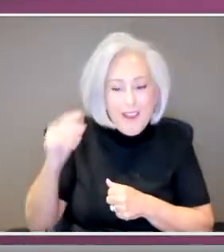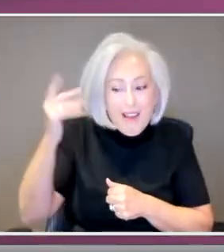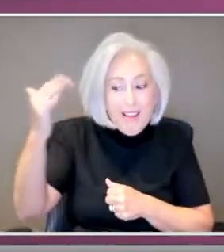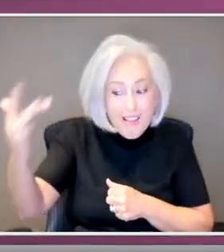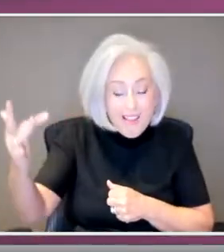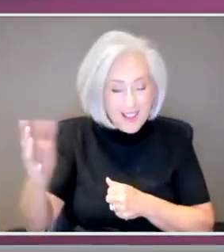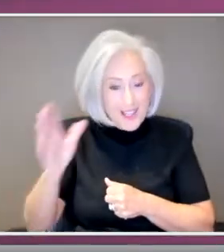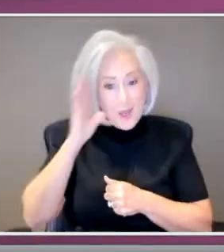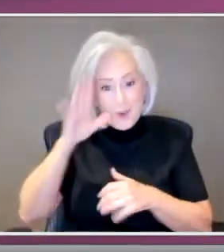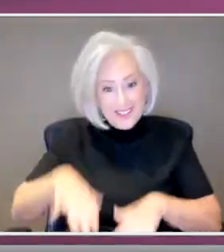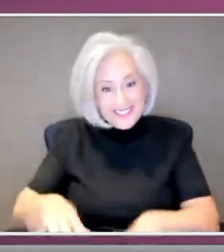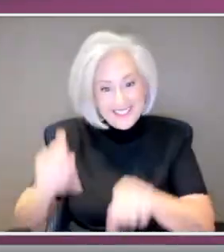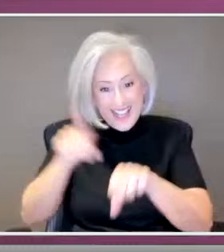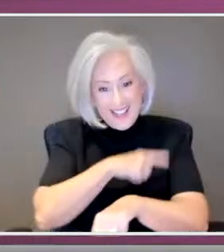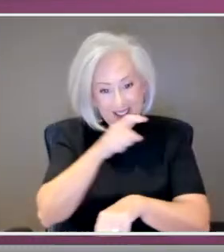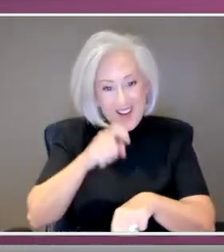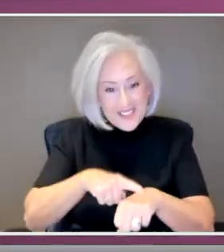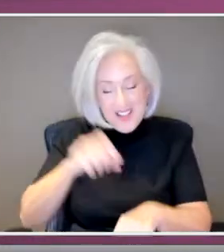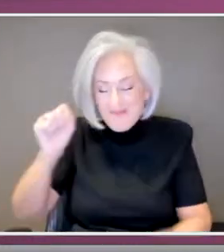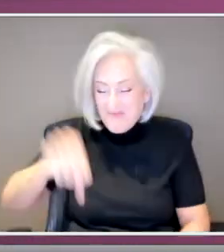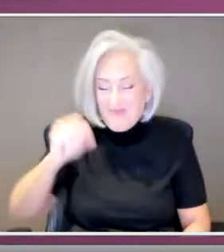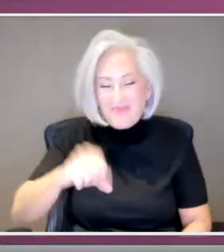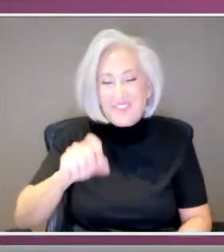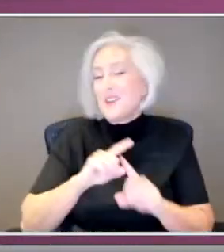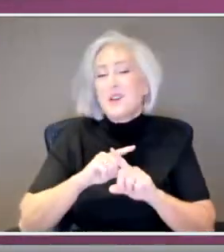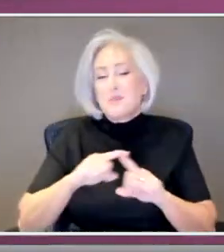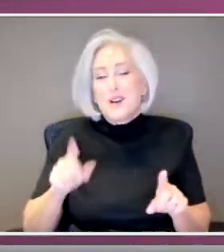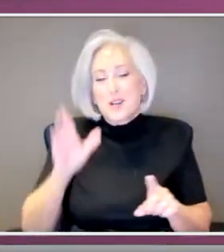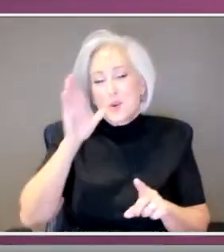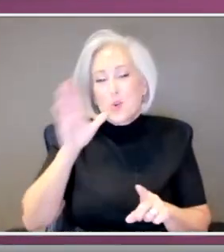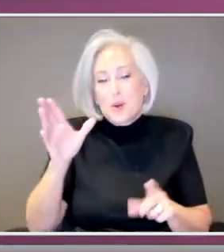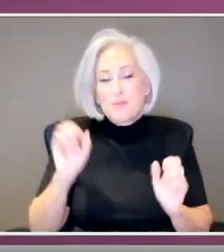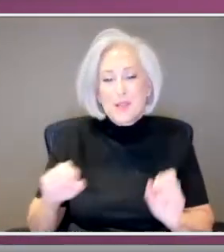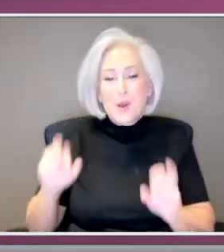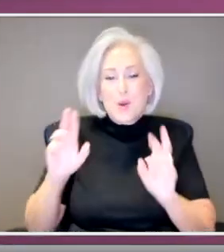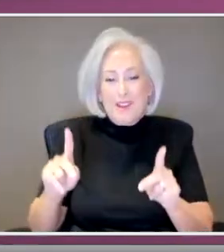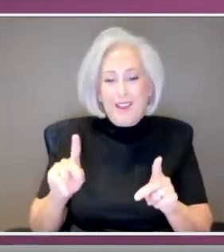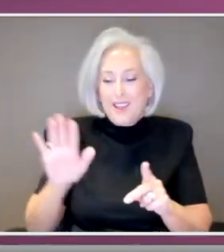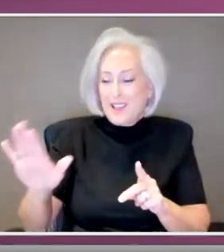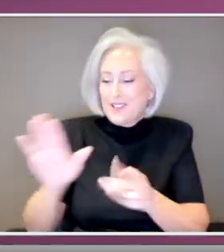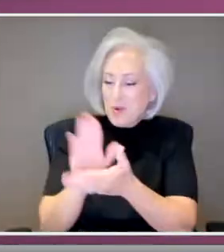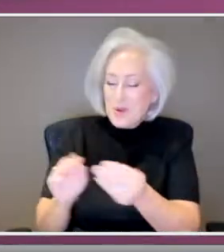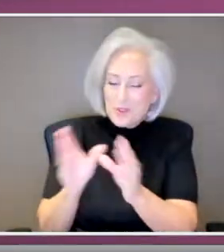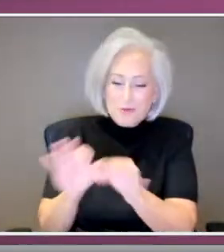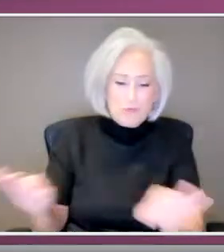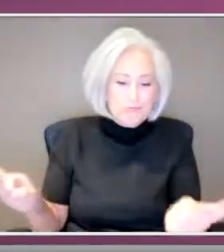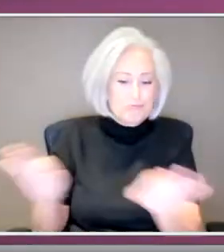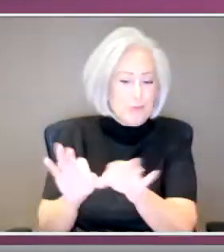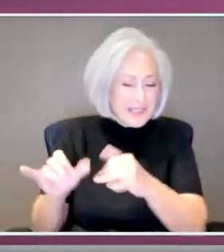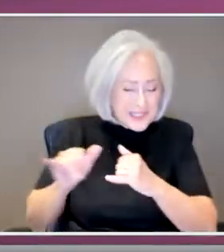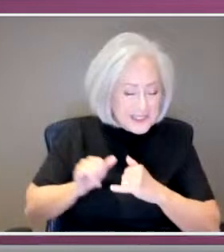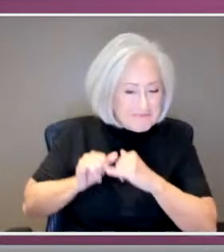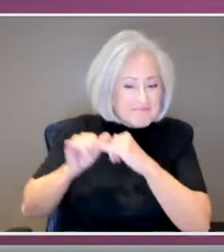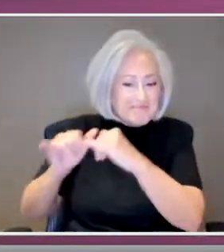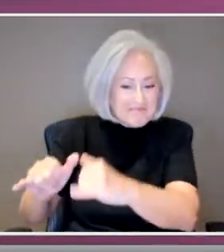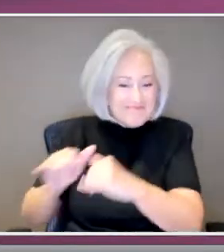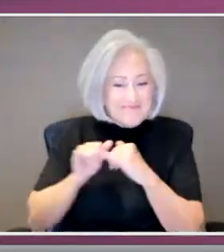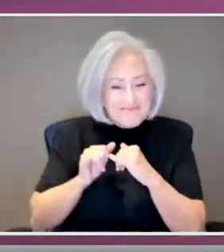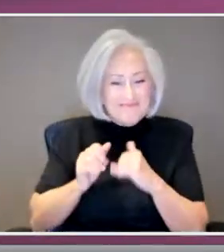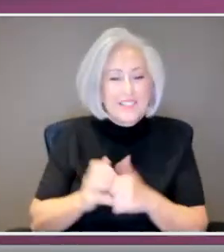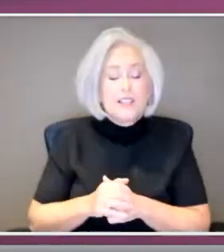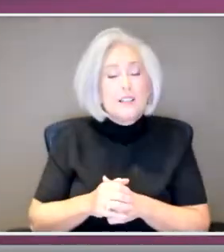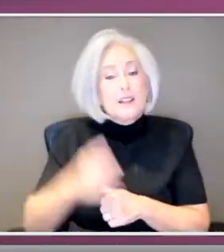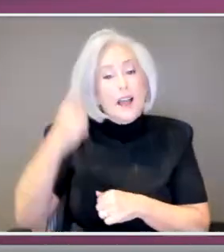really long time to get there, but your story also matters. And so just having somebody, and I think for the patients as